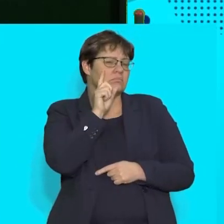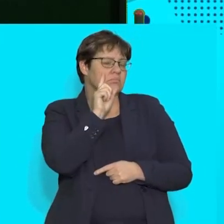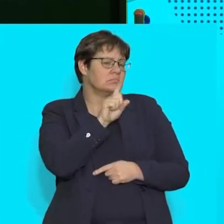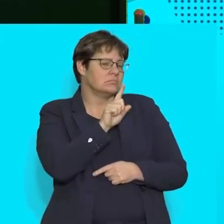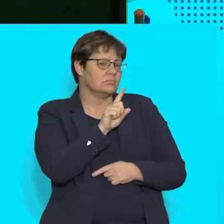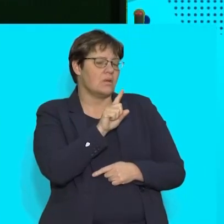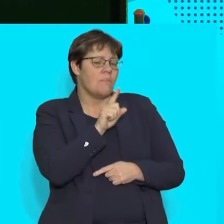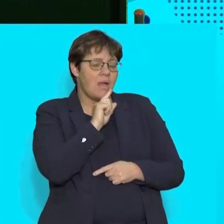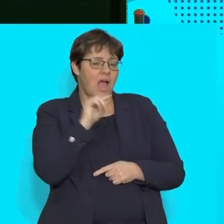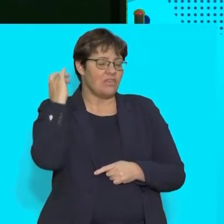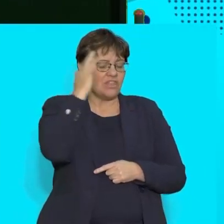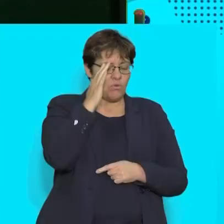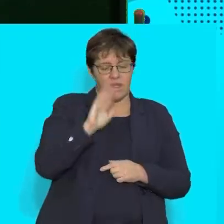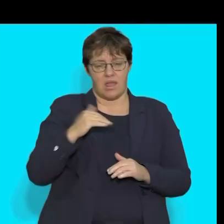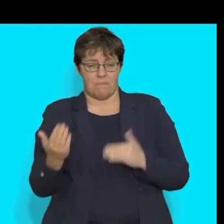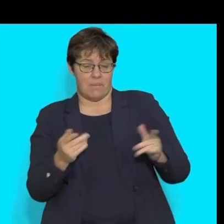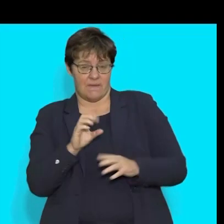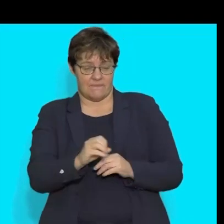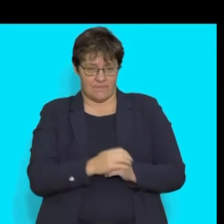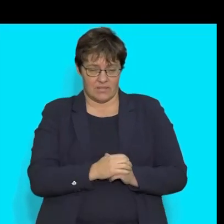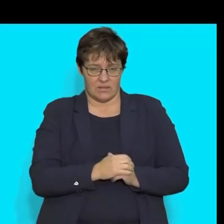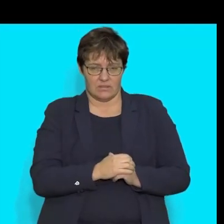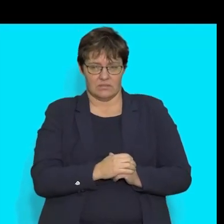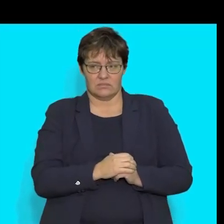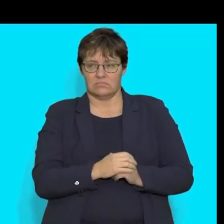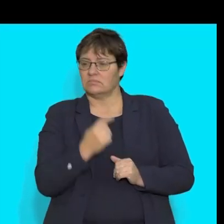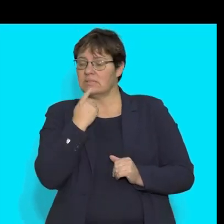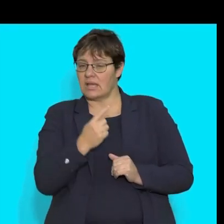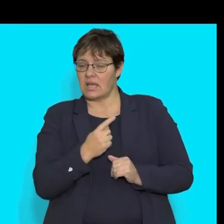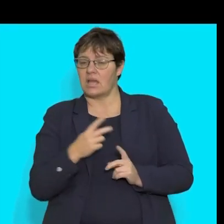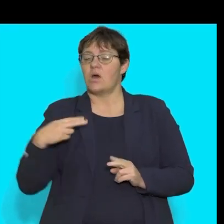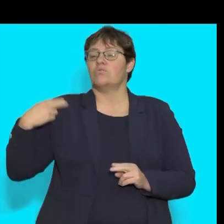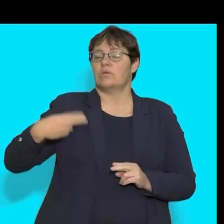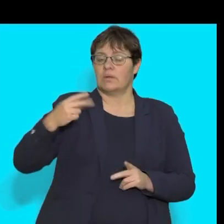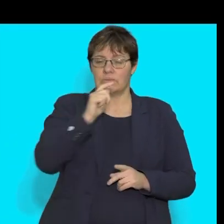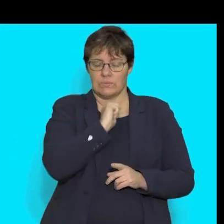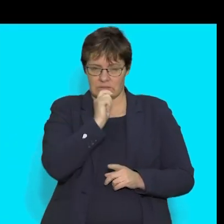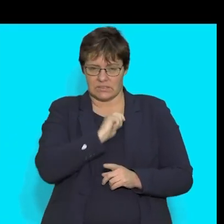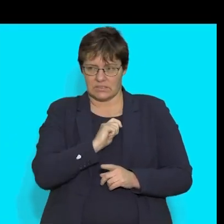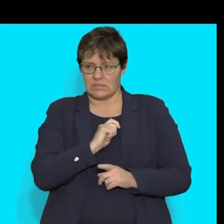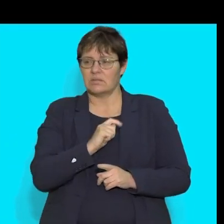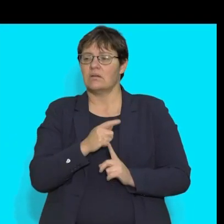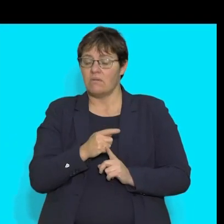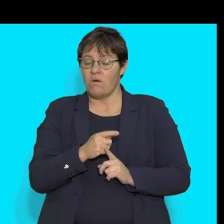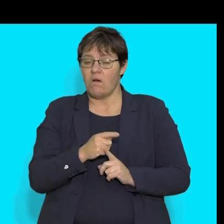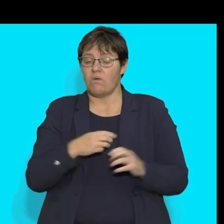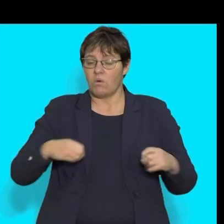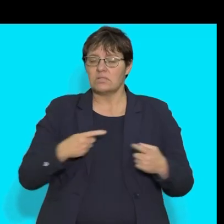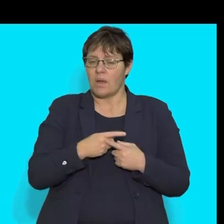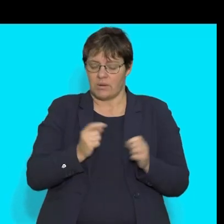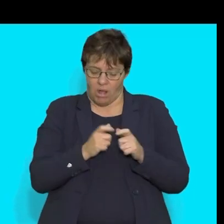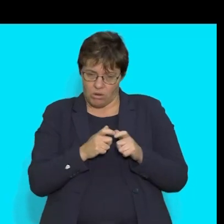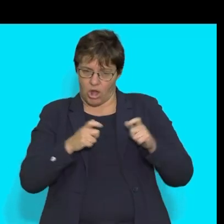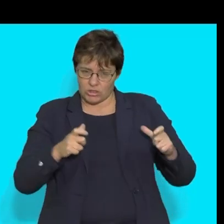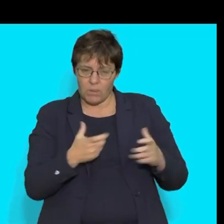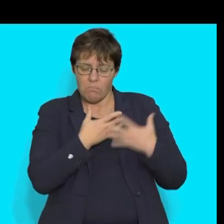Let's unpack the theory. Okay, so he mentioned repeated use of augments would cause it to enlarge